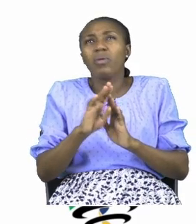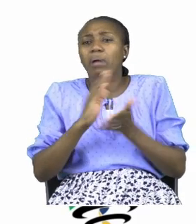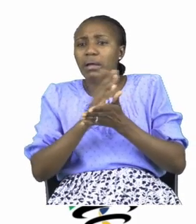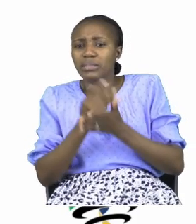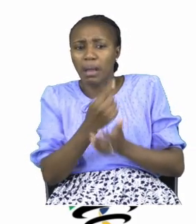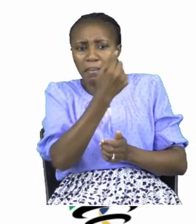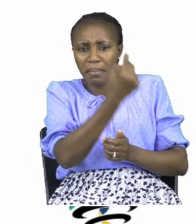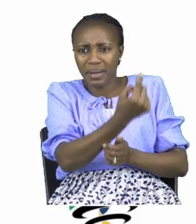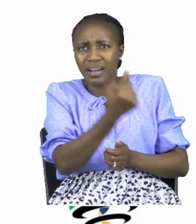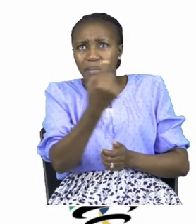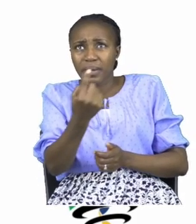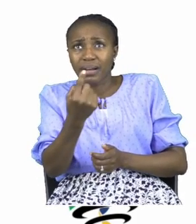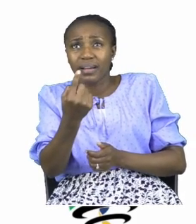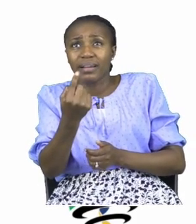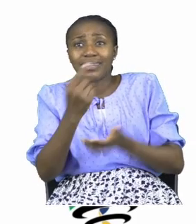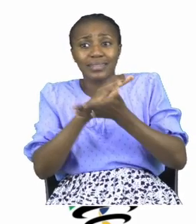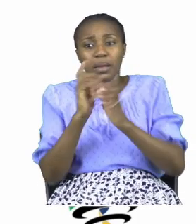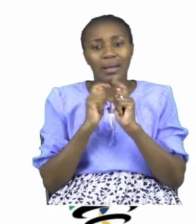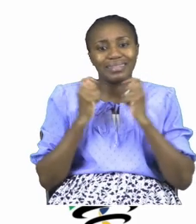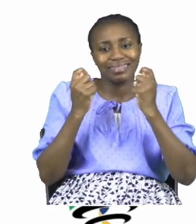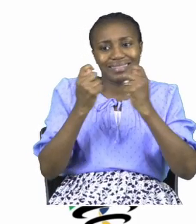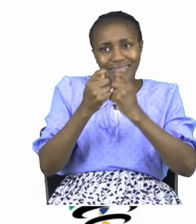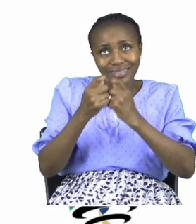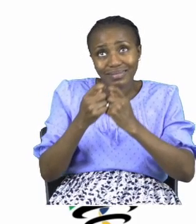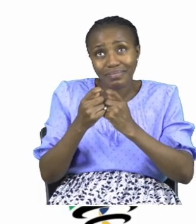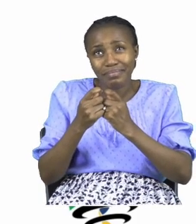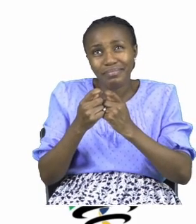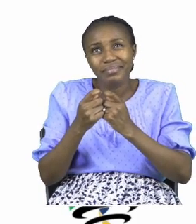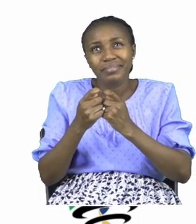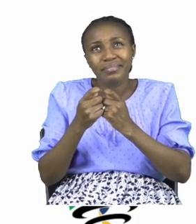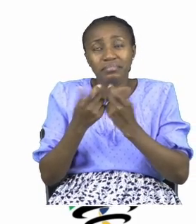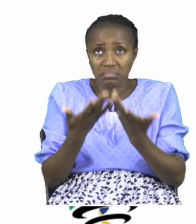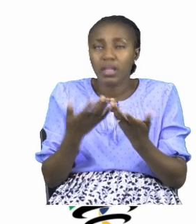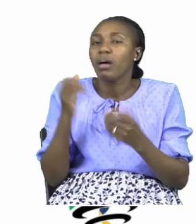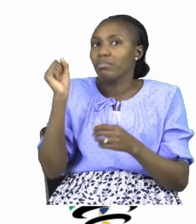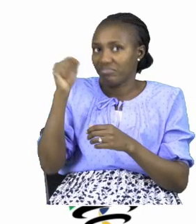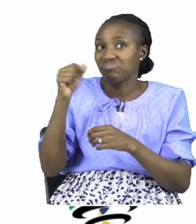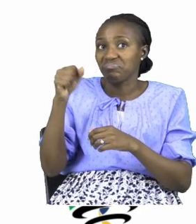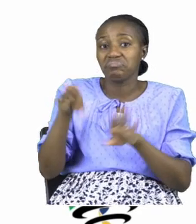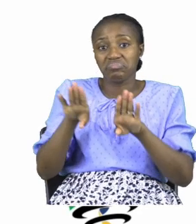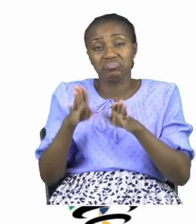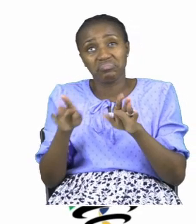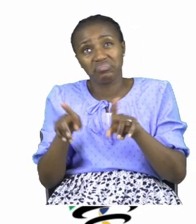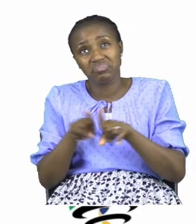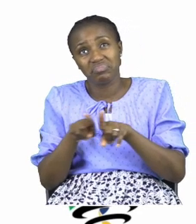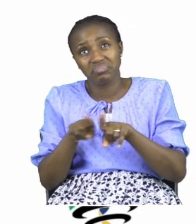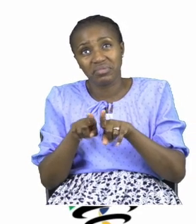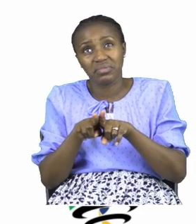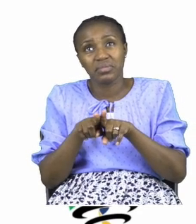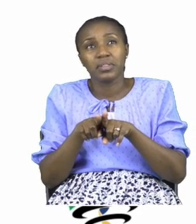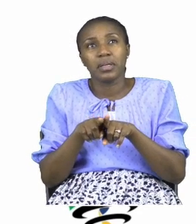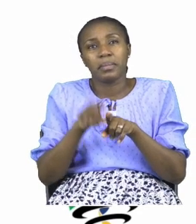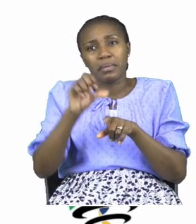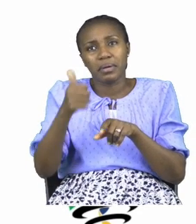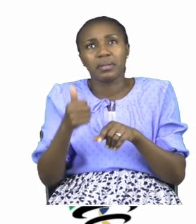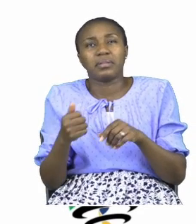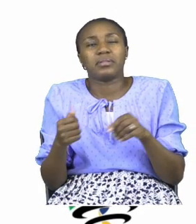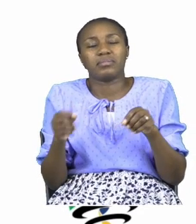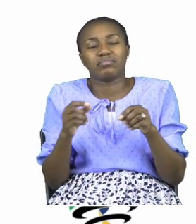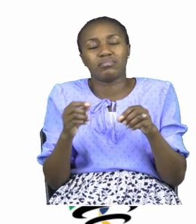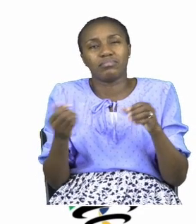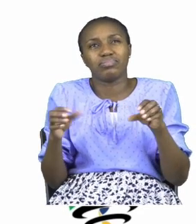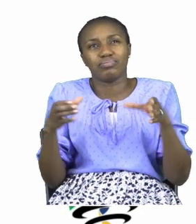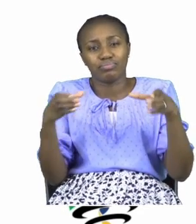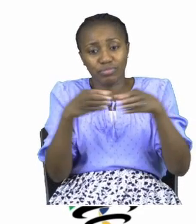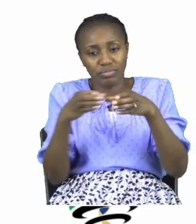sport codes, some of them have team events. Yes, some are team events, yes. So do you see Namibia maybe making